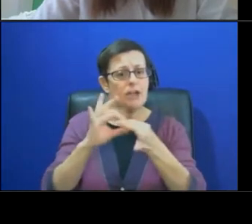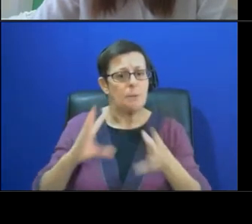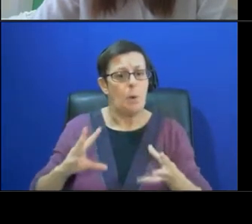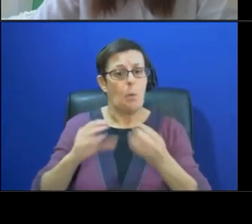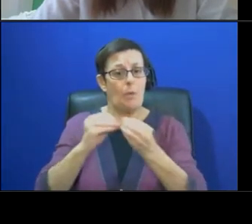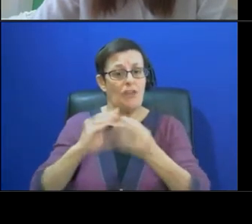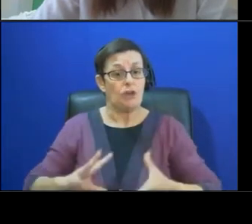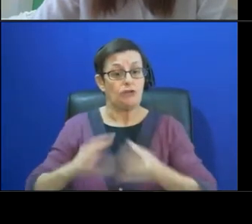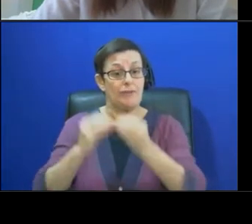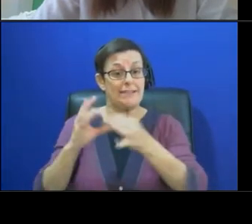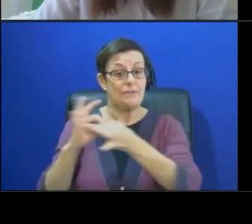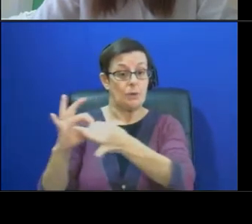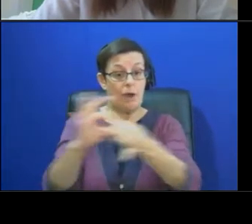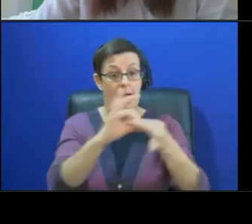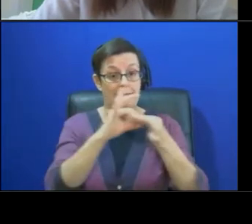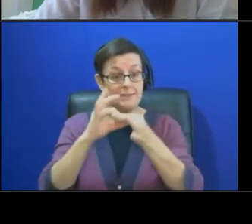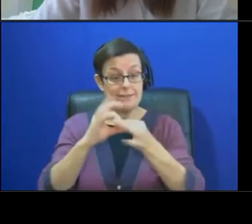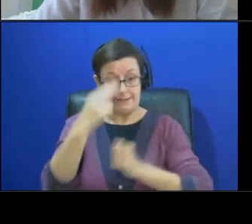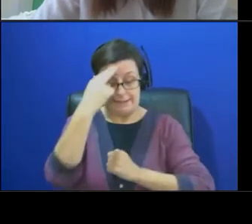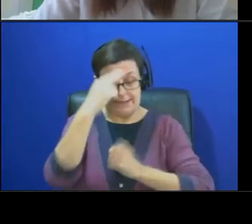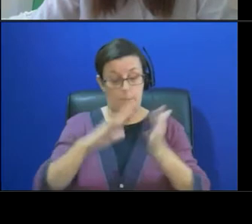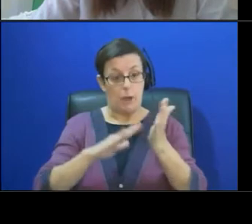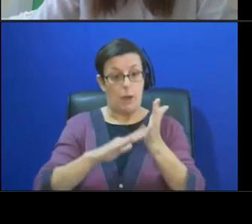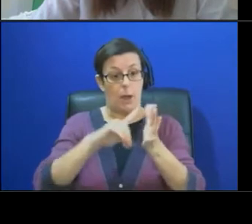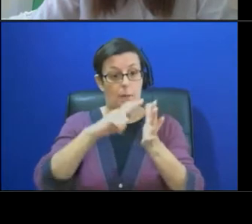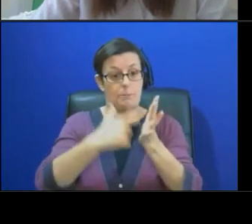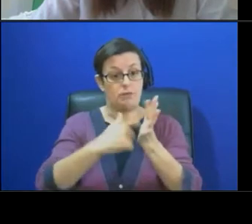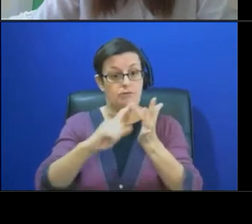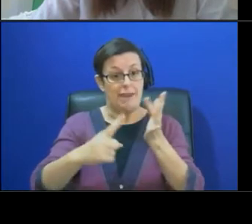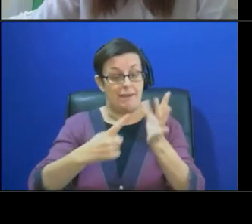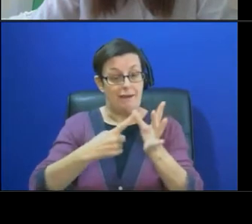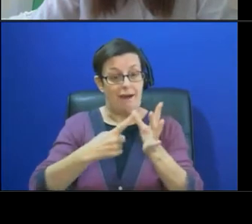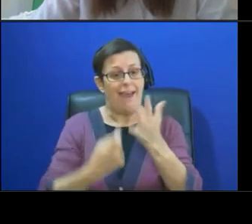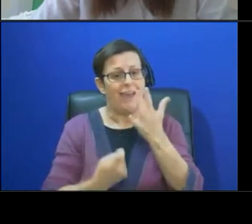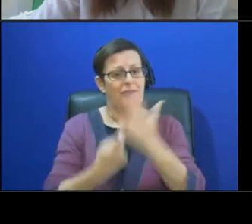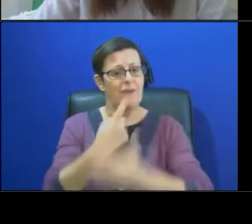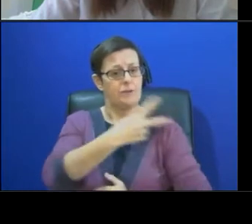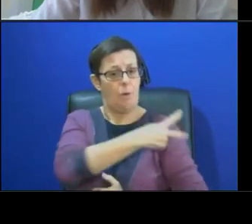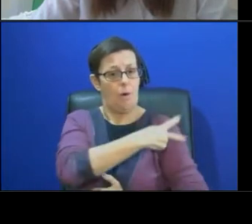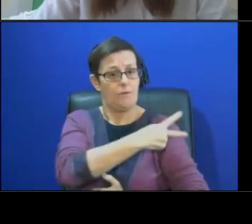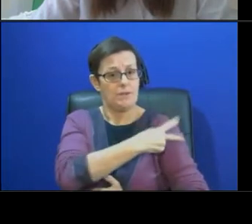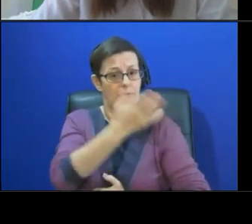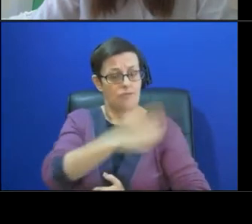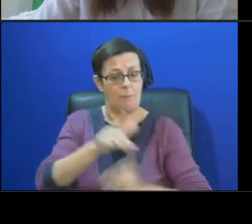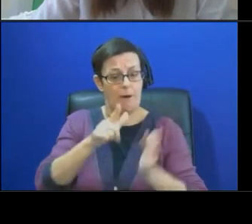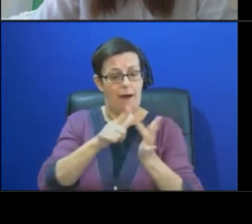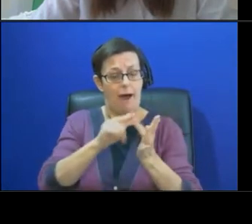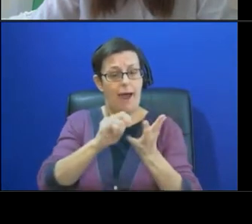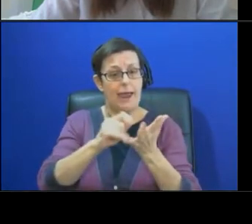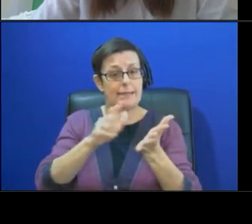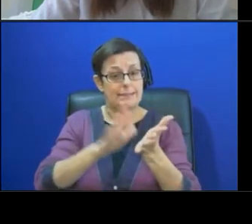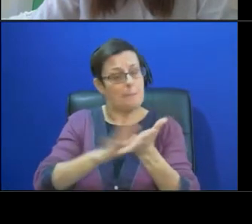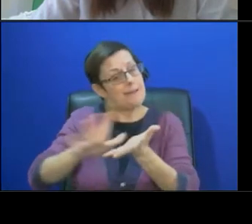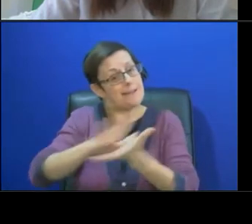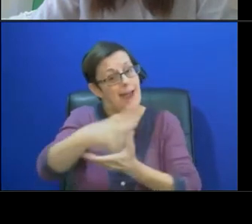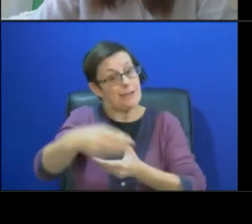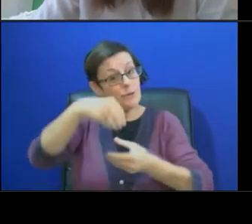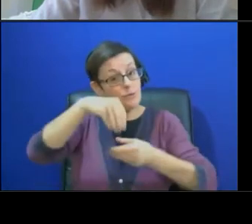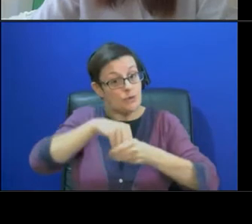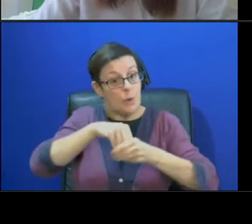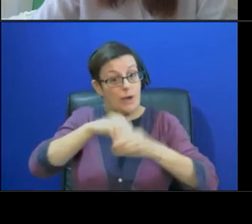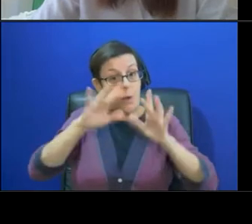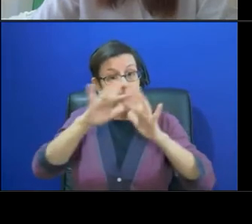Member Engagement and Events Officer at the ISM, and I'm delighted that you could join us today for this webinar. Before we begin, I just have a few points for